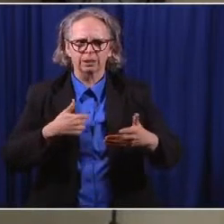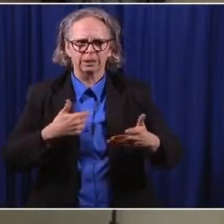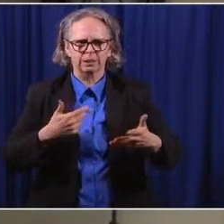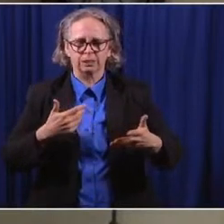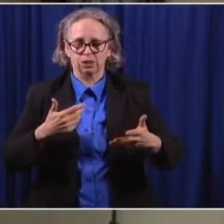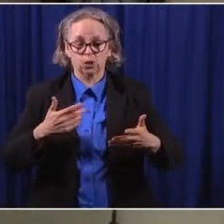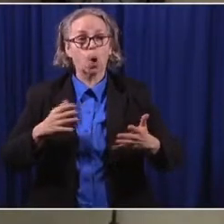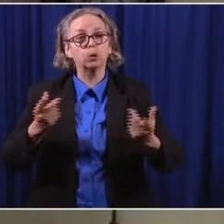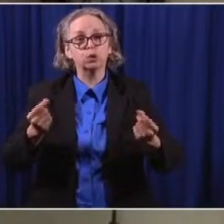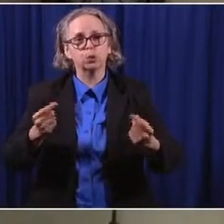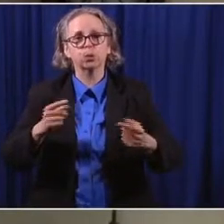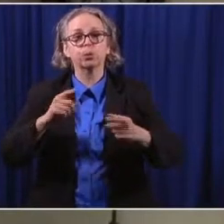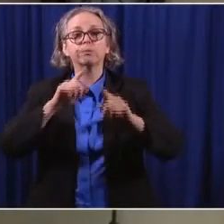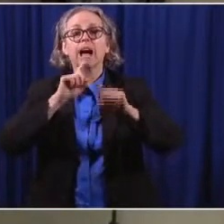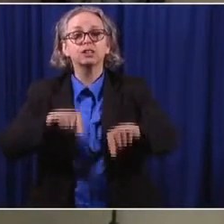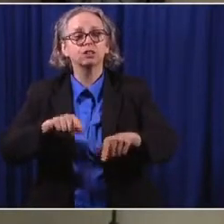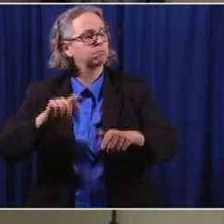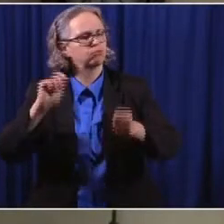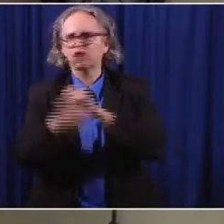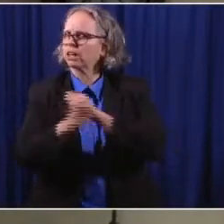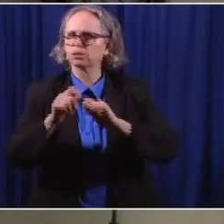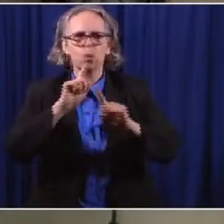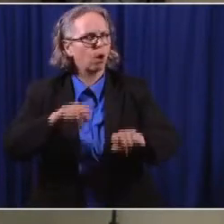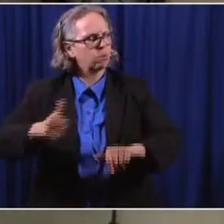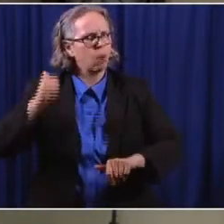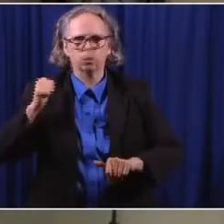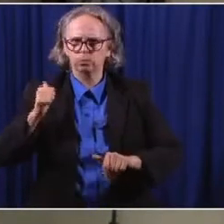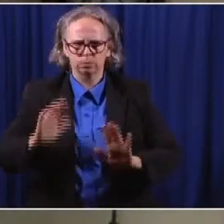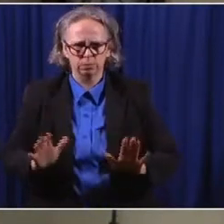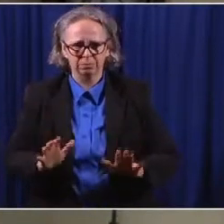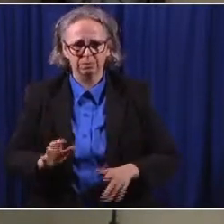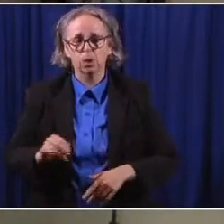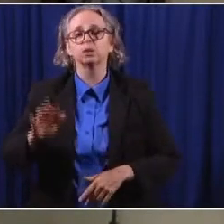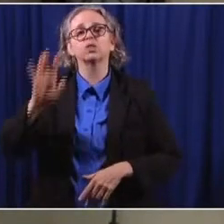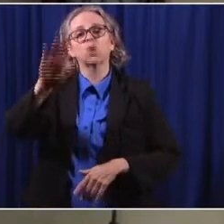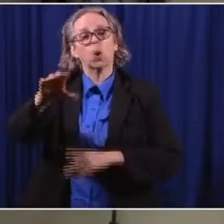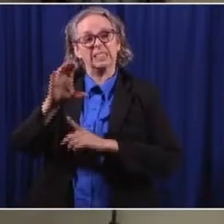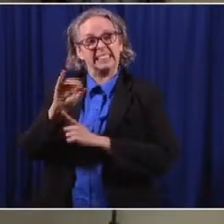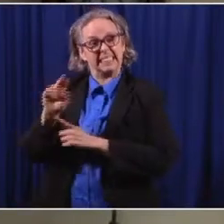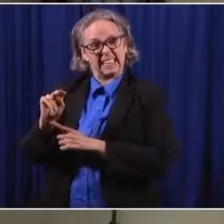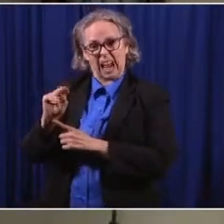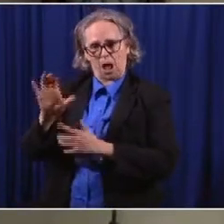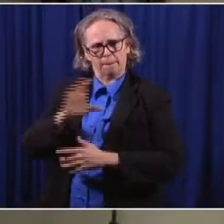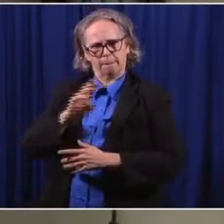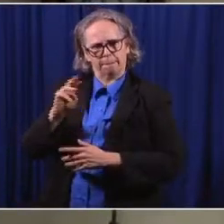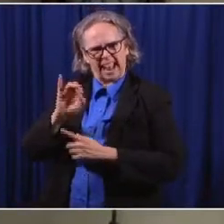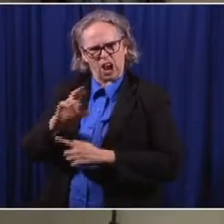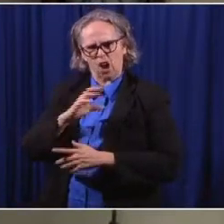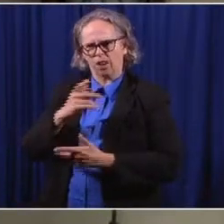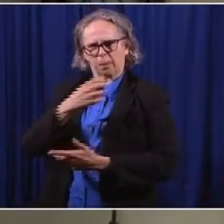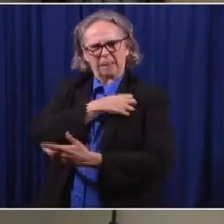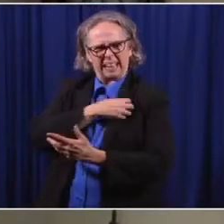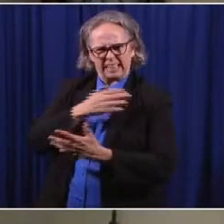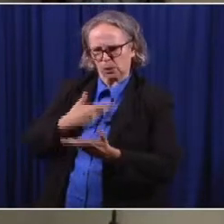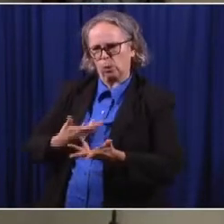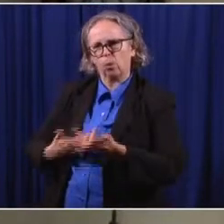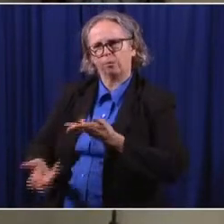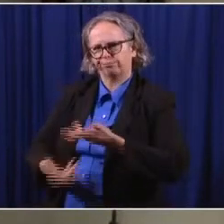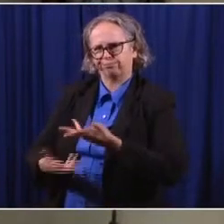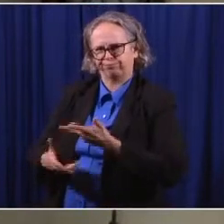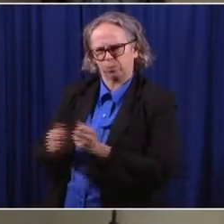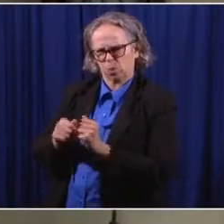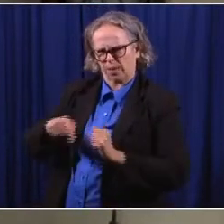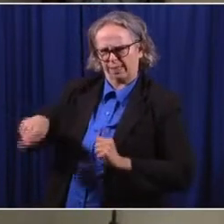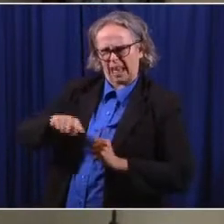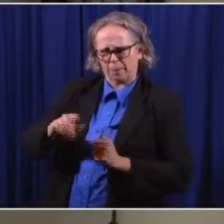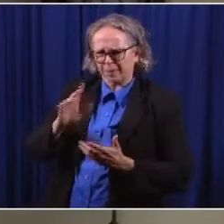open to working with the mayor and with the chief if there's anything else that we can do. One thing the legislature can do